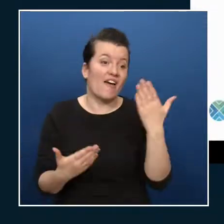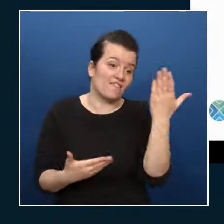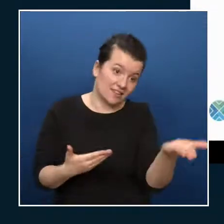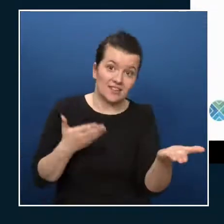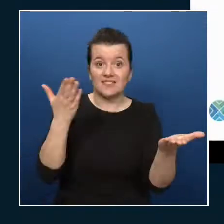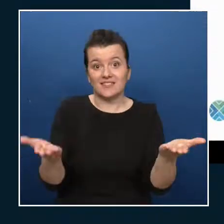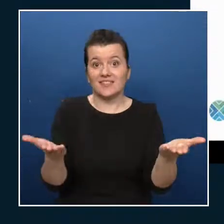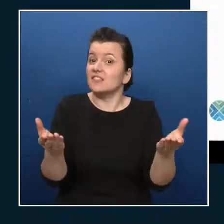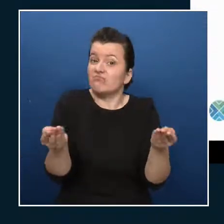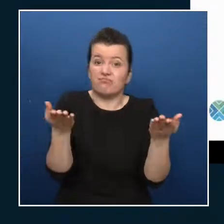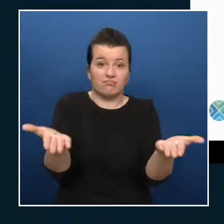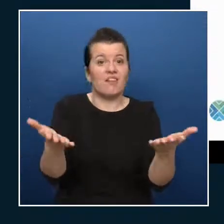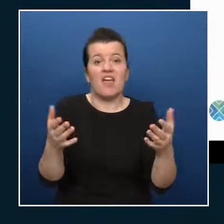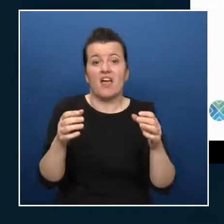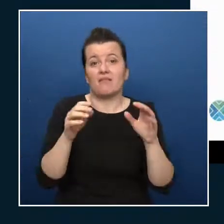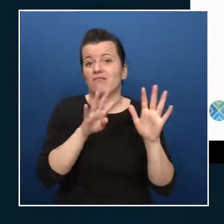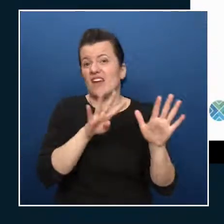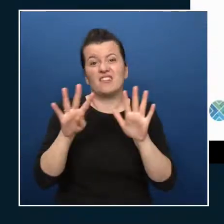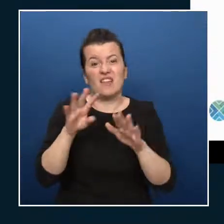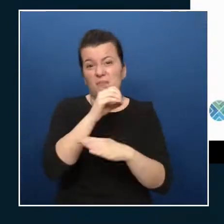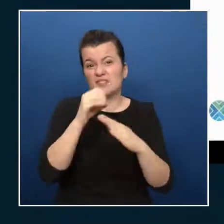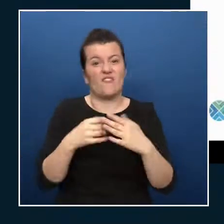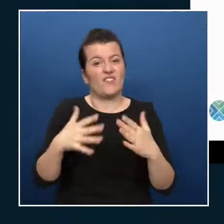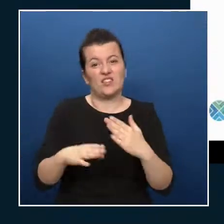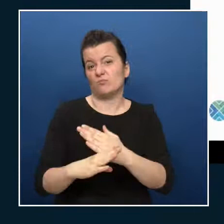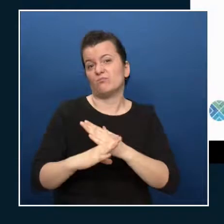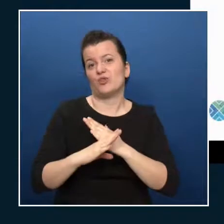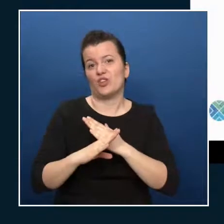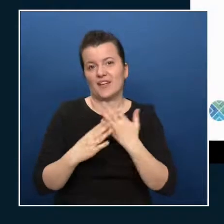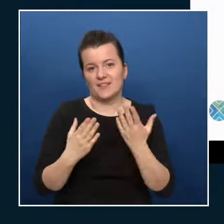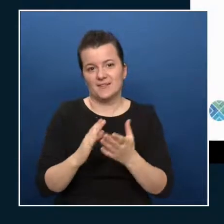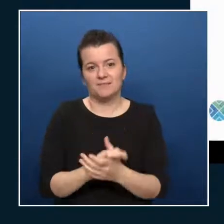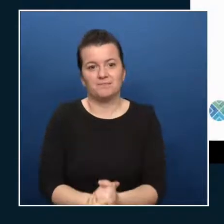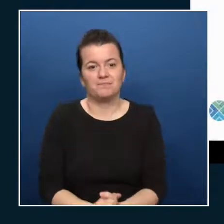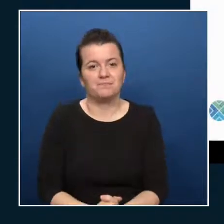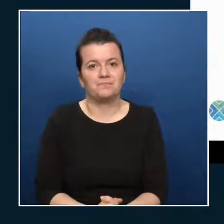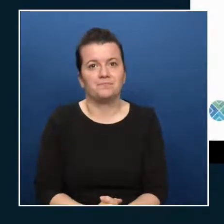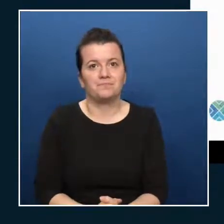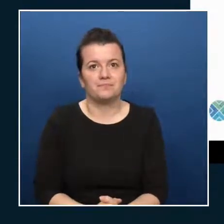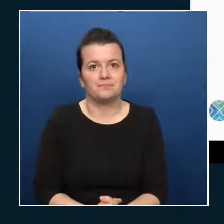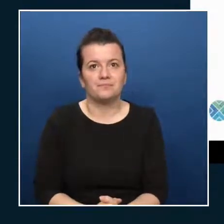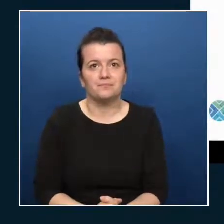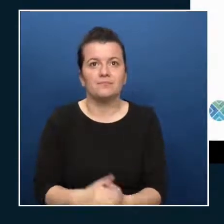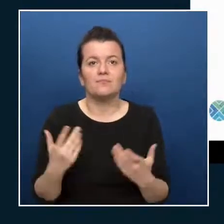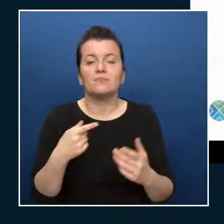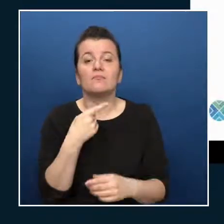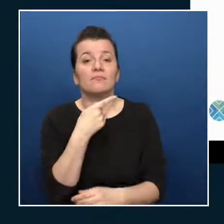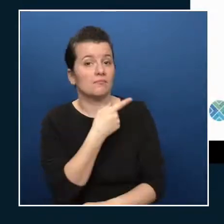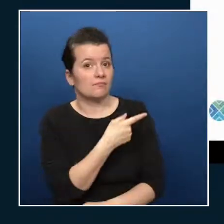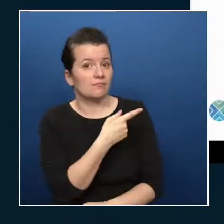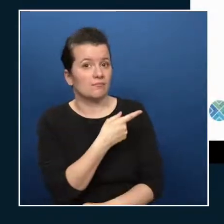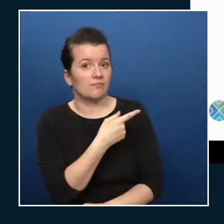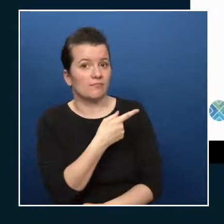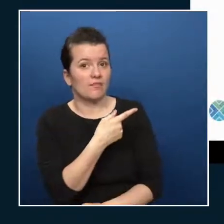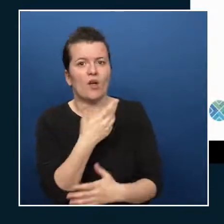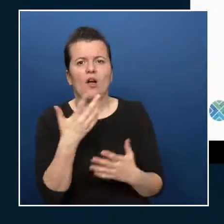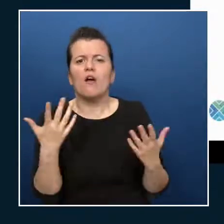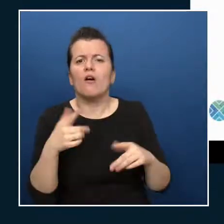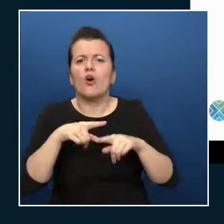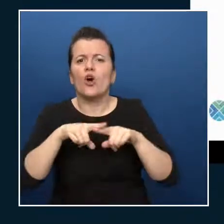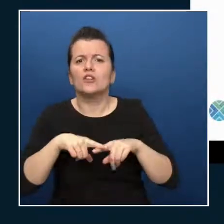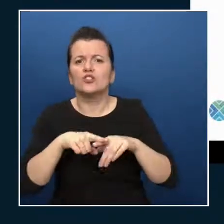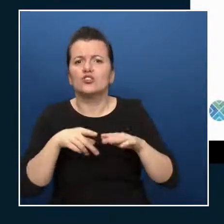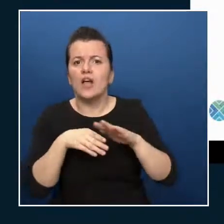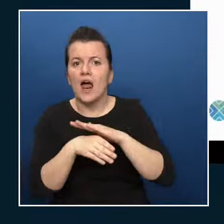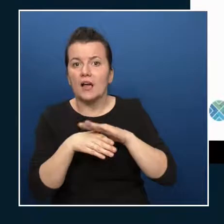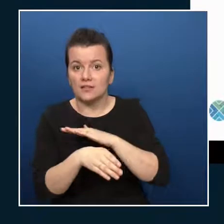Next up, conditional access. So conditional access policies are evaluated when a user wants to